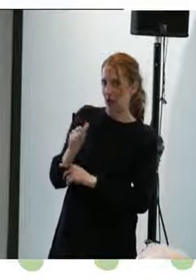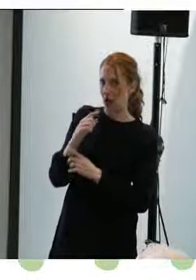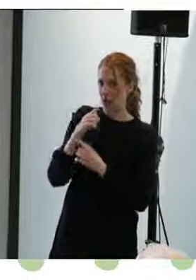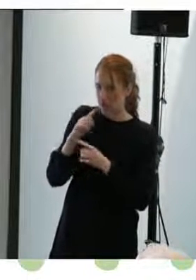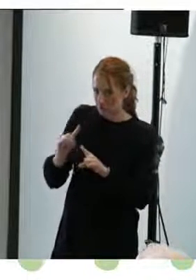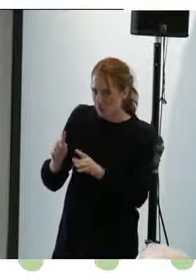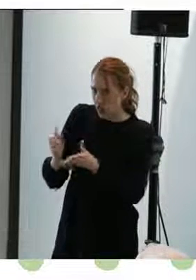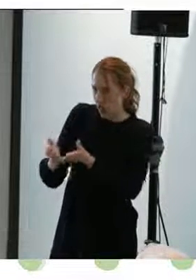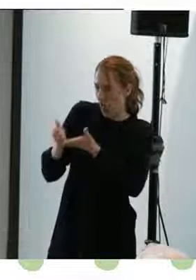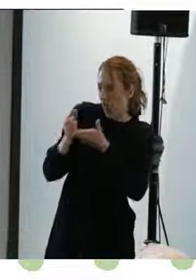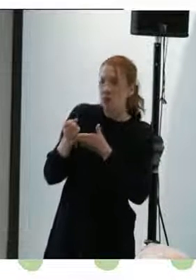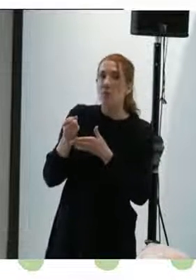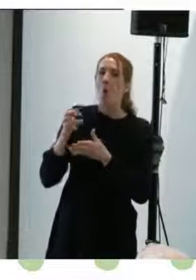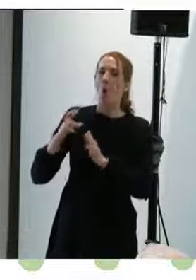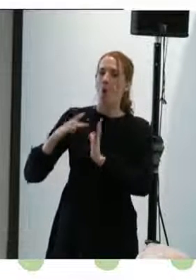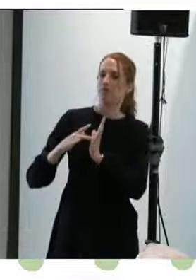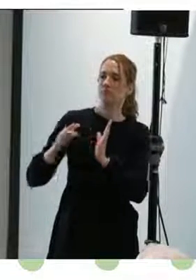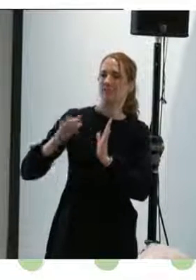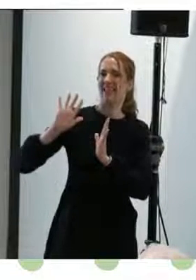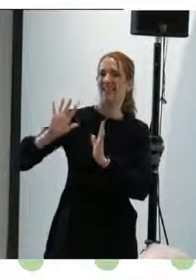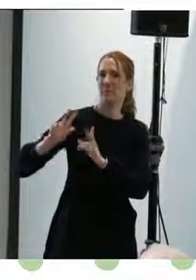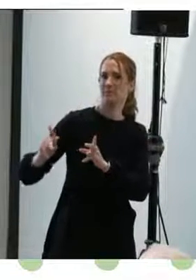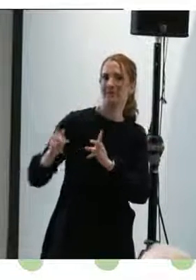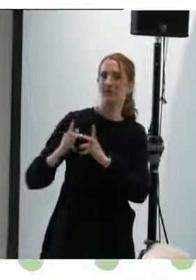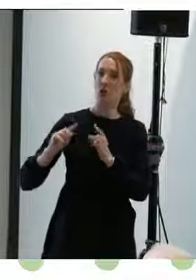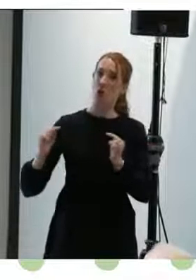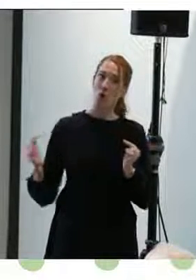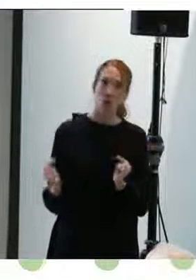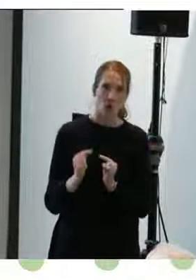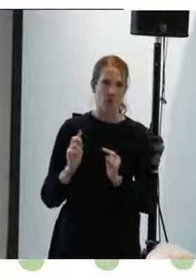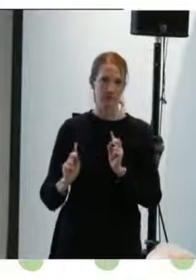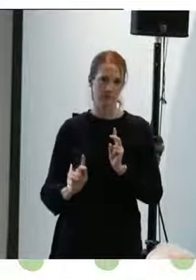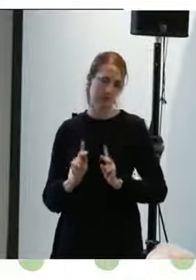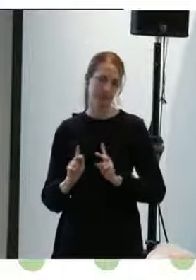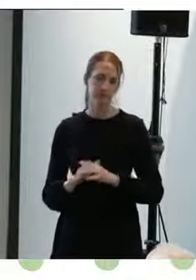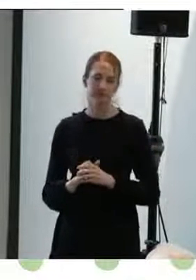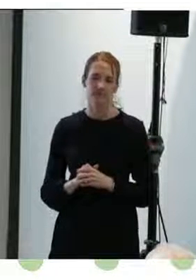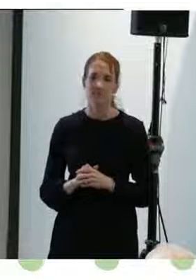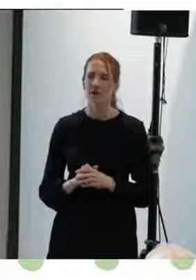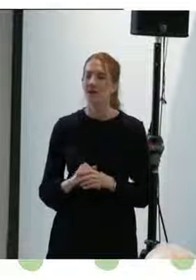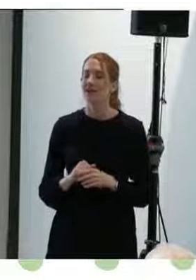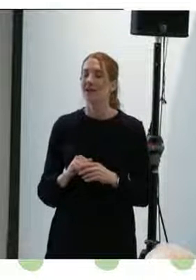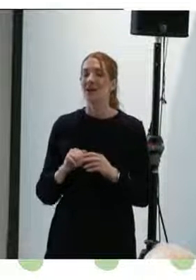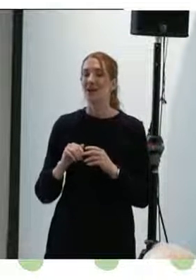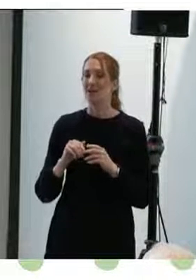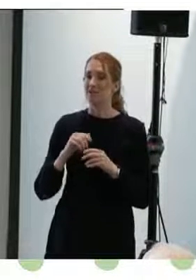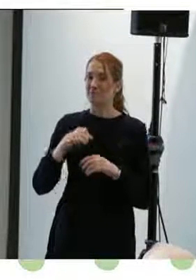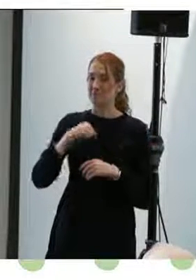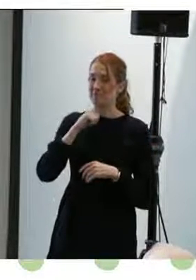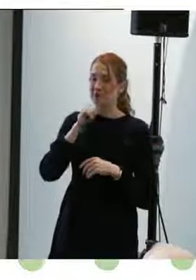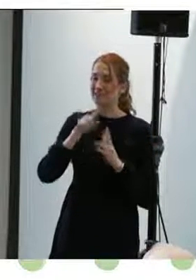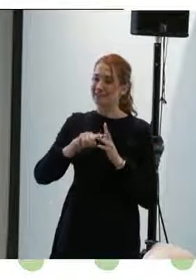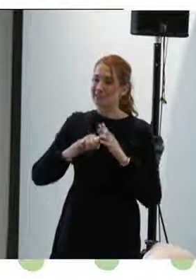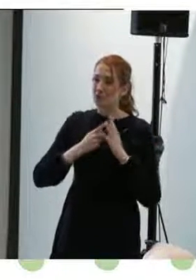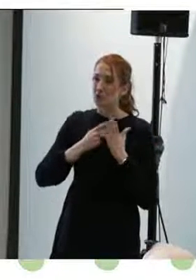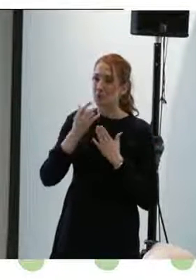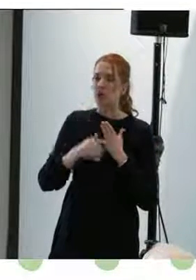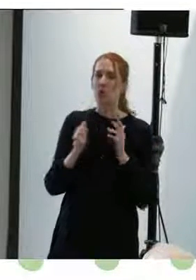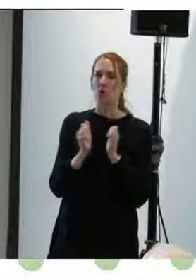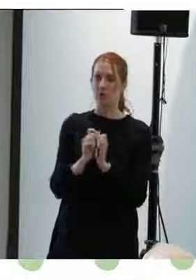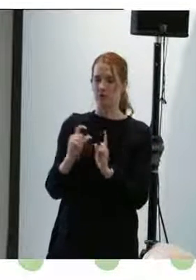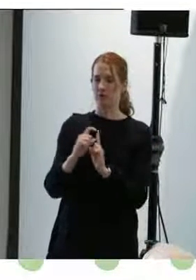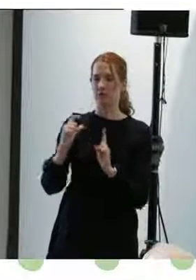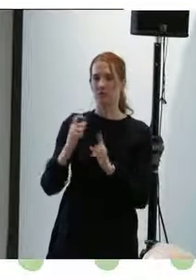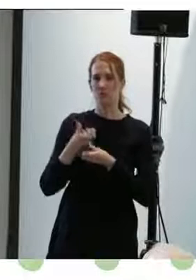or actually abused the position and harmed them. So I would say I didn't start the project with a definition of trust. It was more